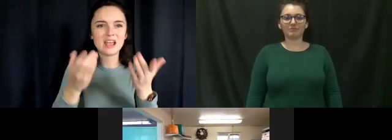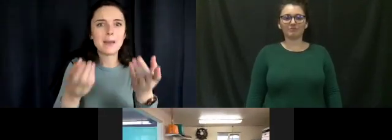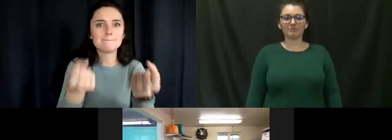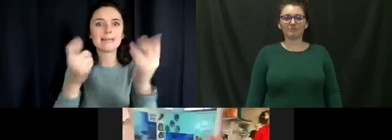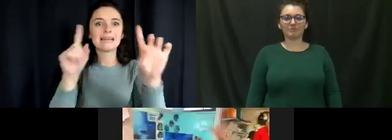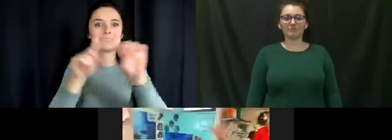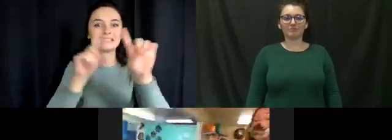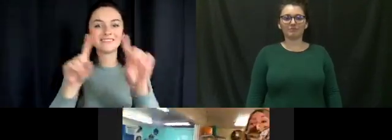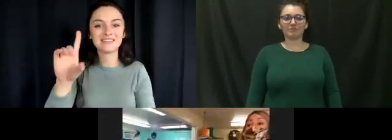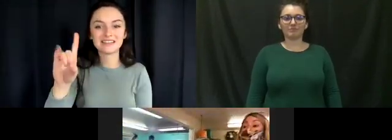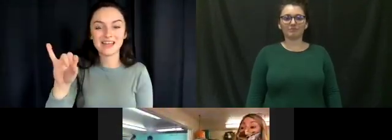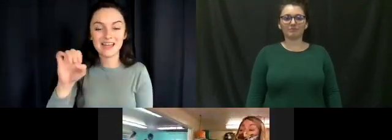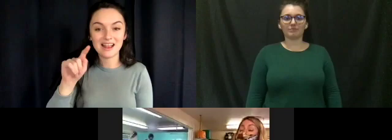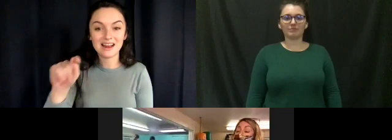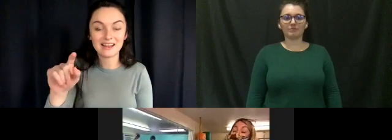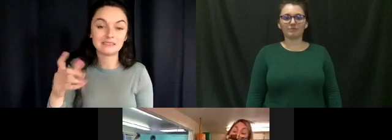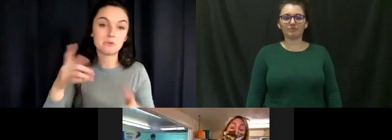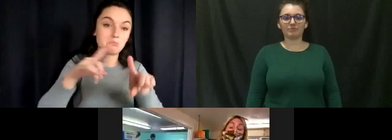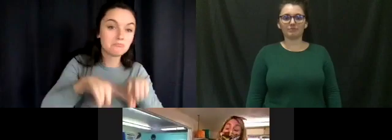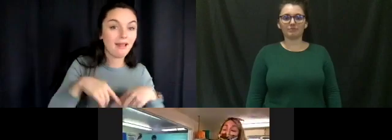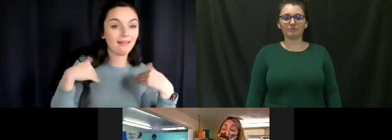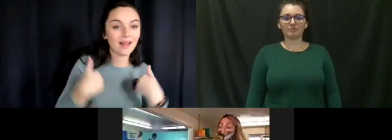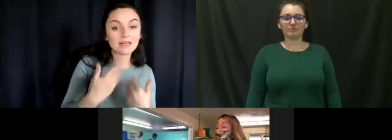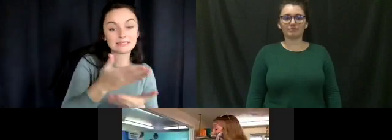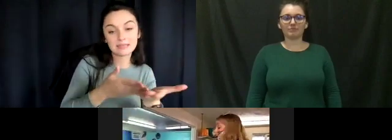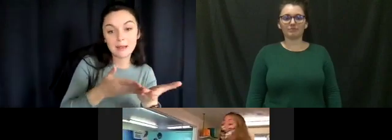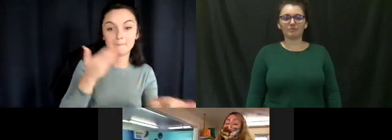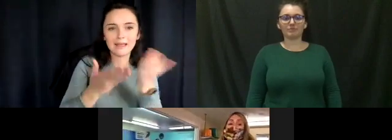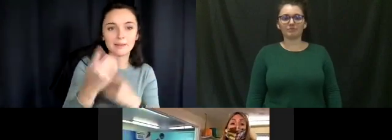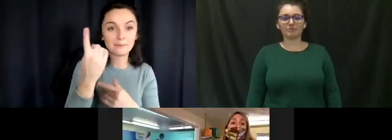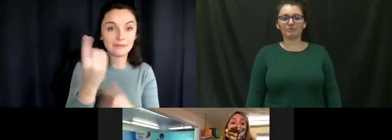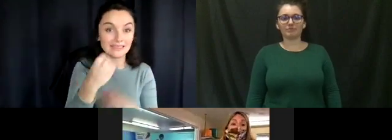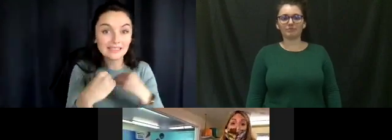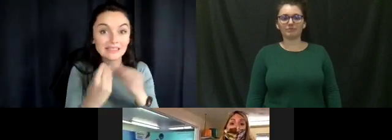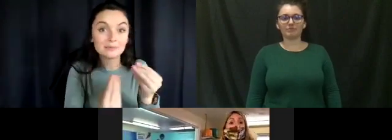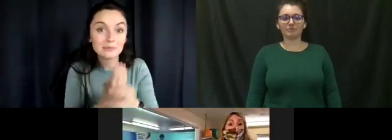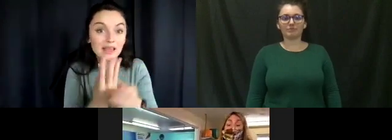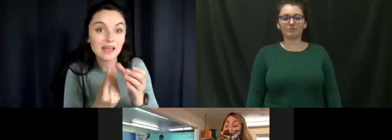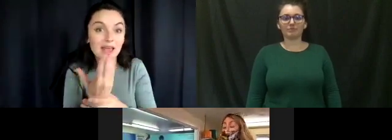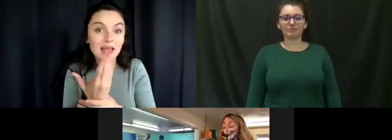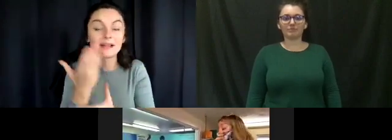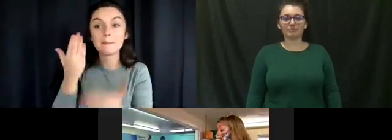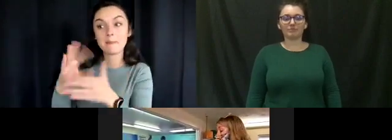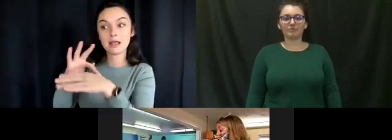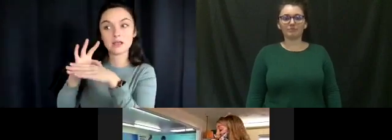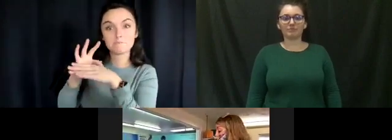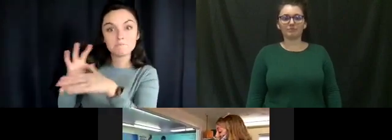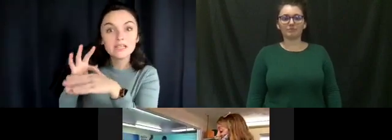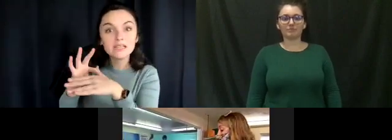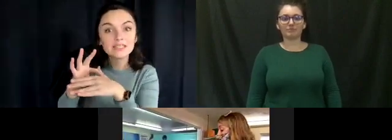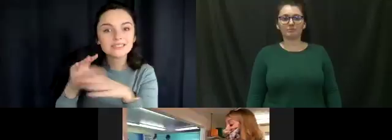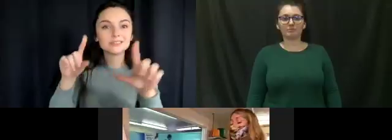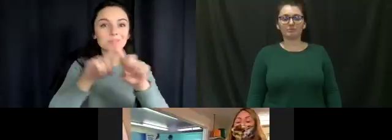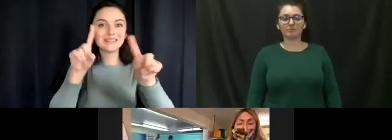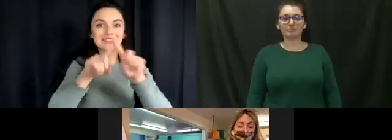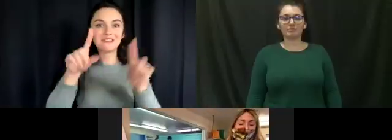depending on the animals, some of them might only eat plants, some of them might eat meat. So we have a bunch of different areas